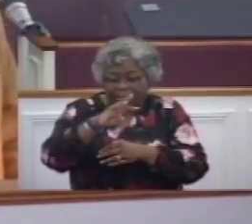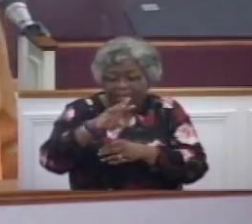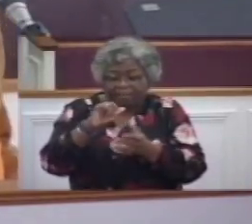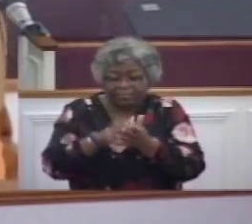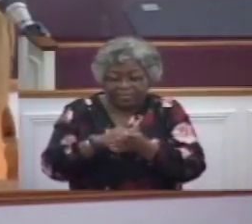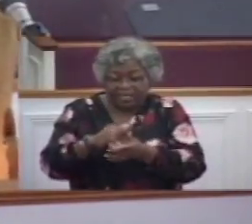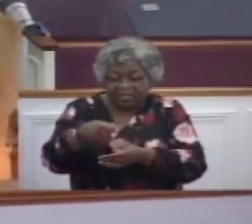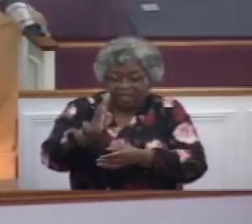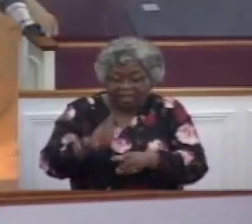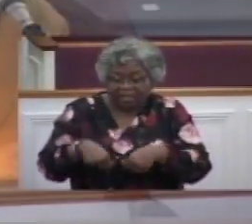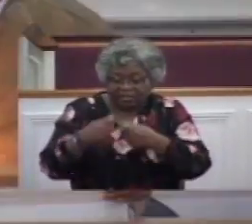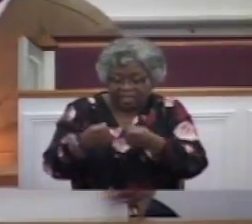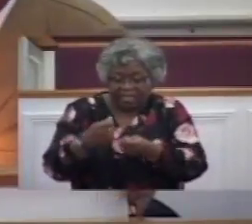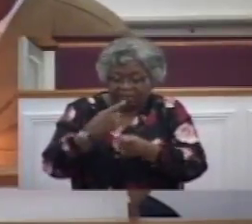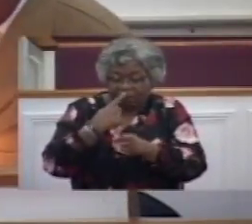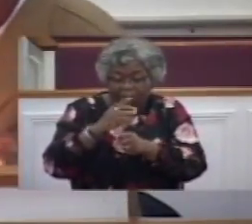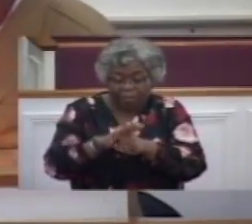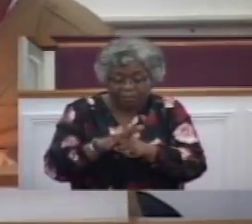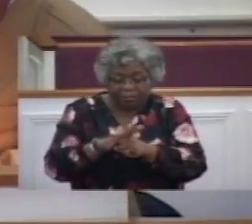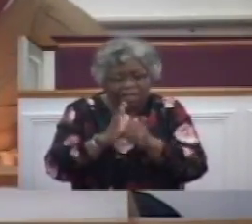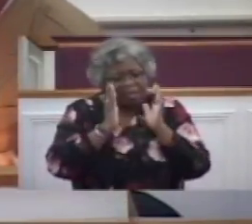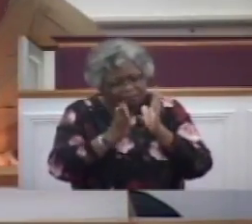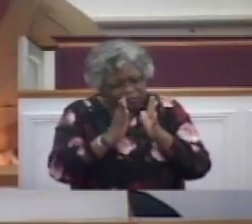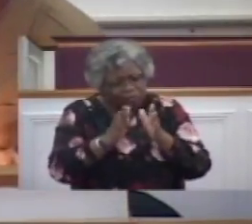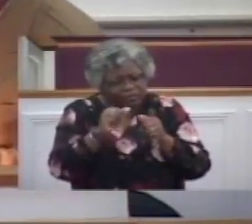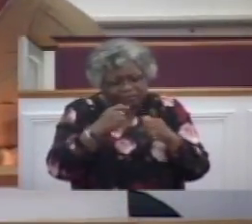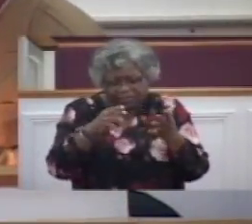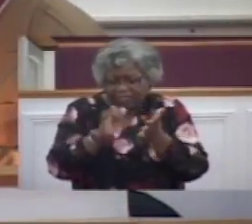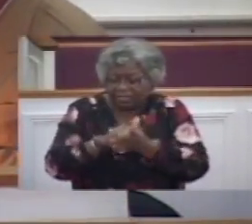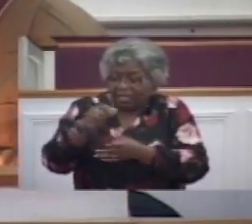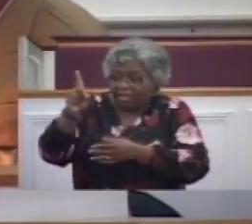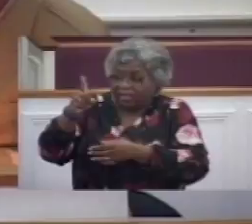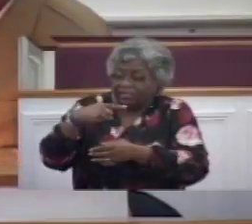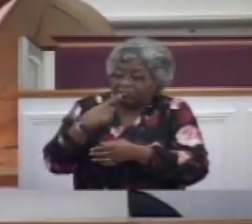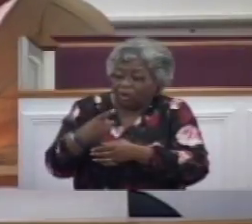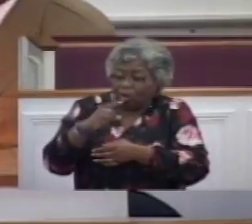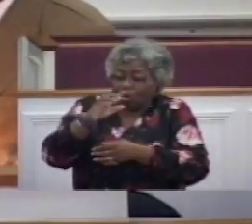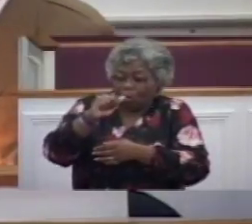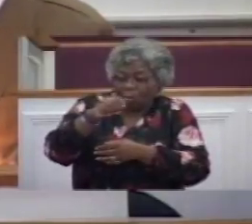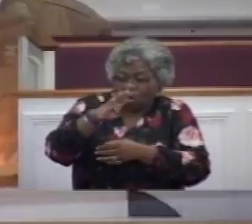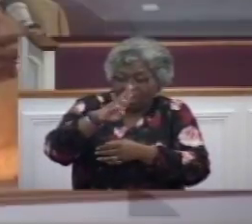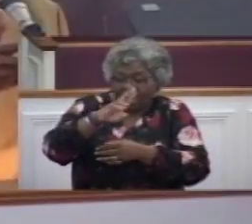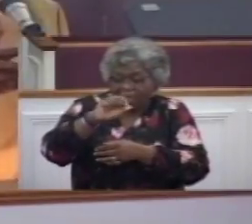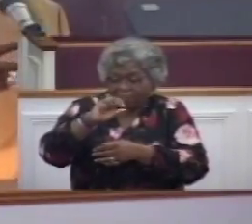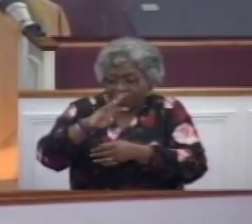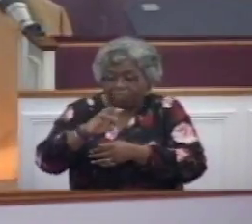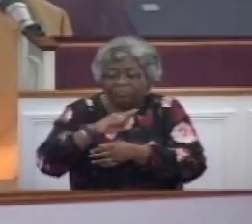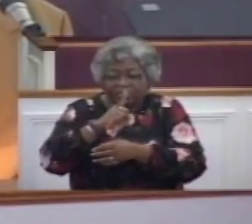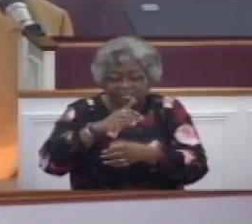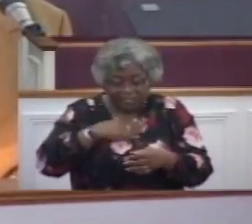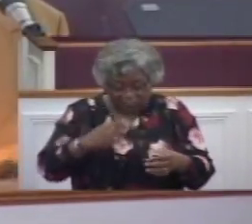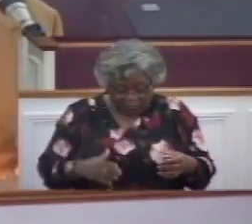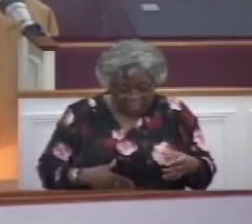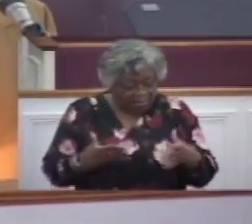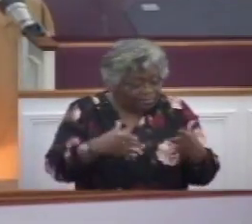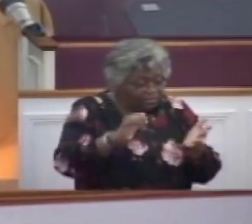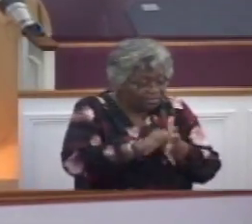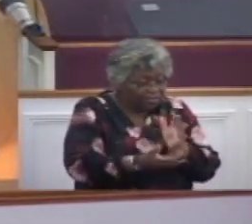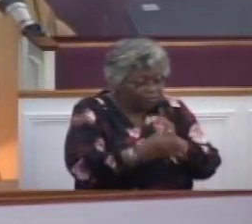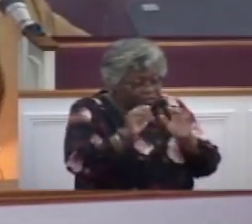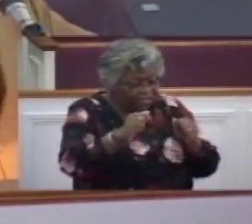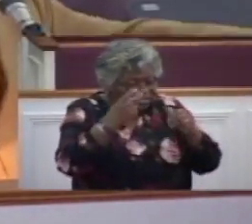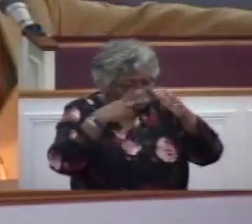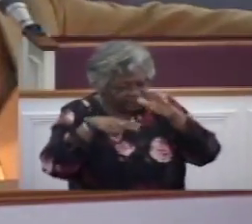a promise. And you'll notice everything that he told Abram is physical. Things that you can